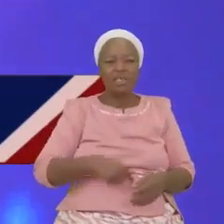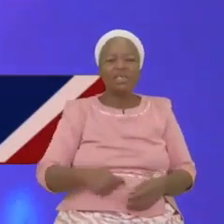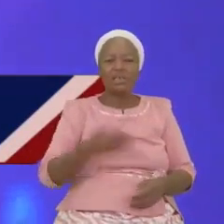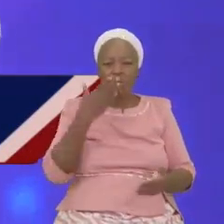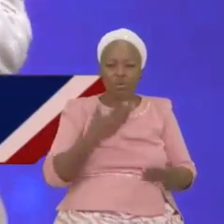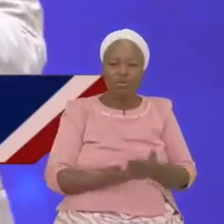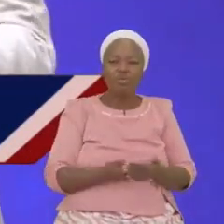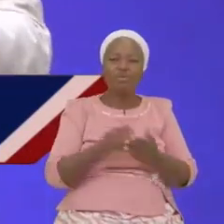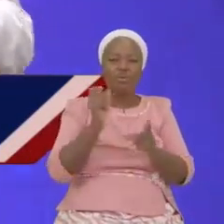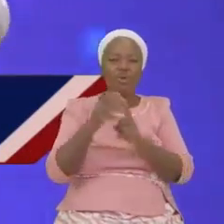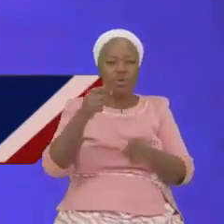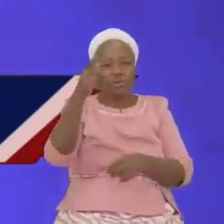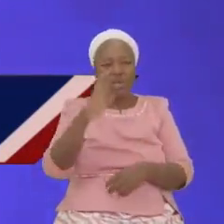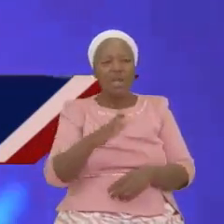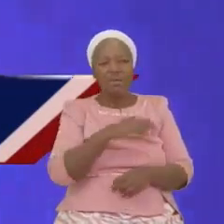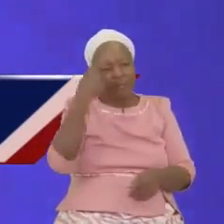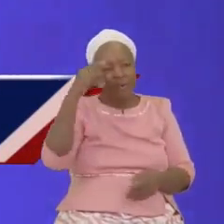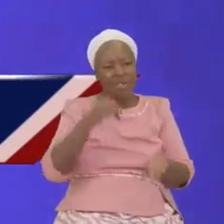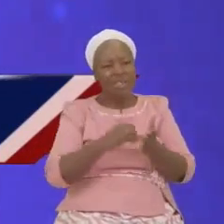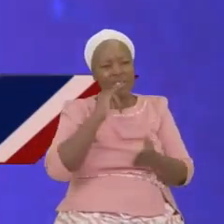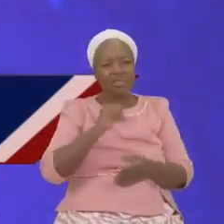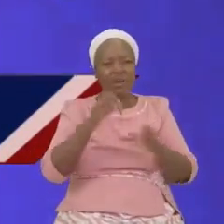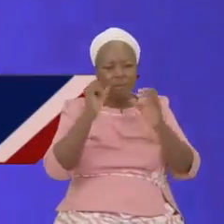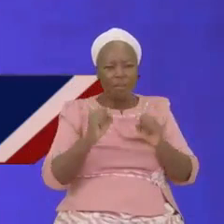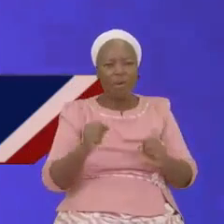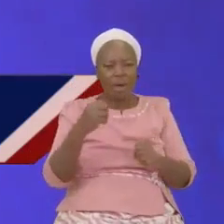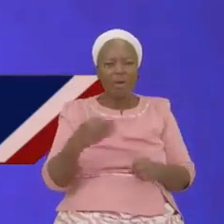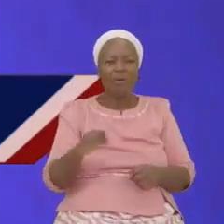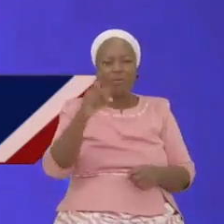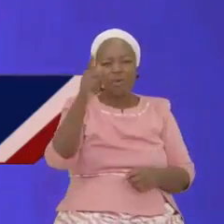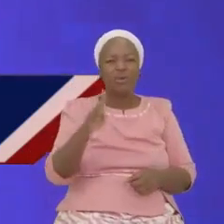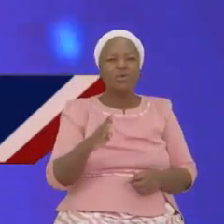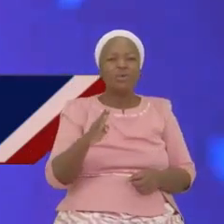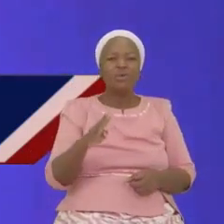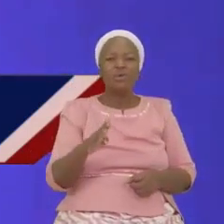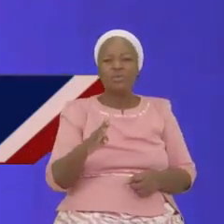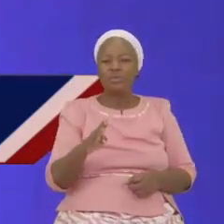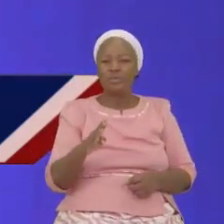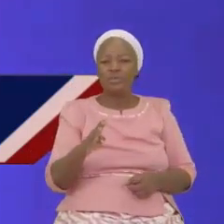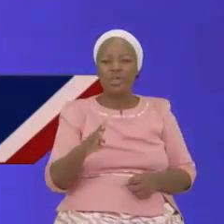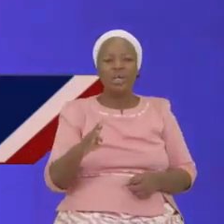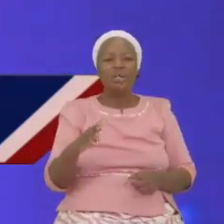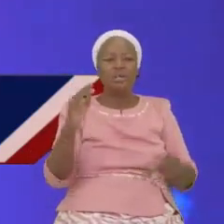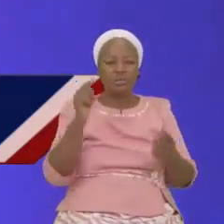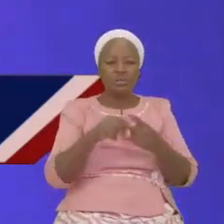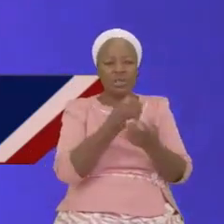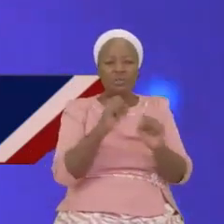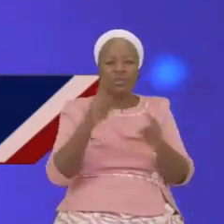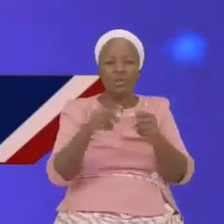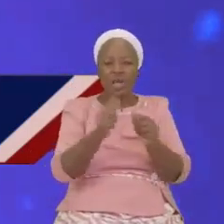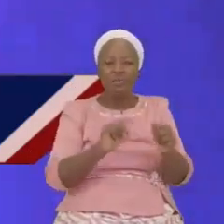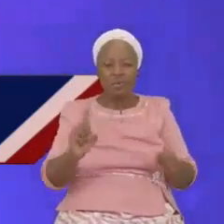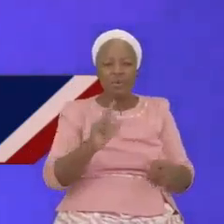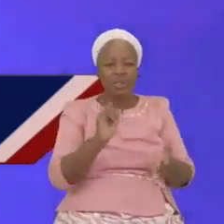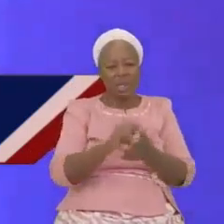for it is the power of God to unto salvation to everyone that believeth, to